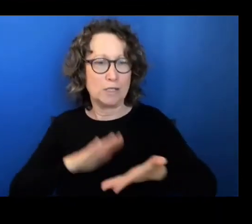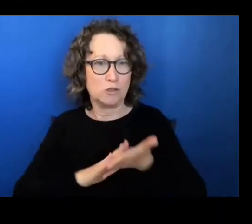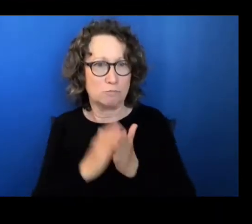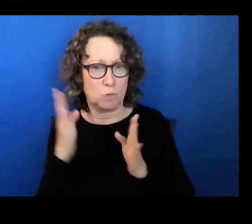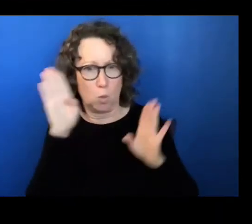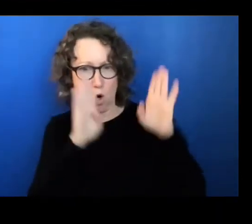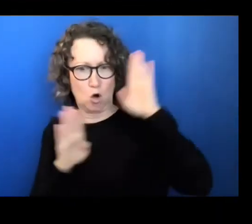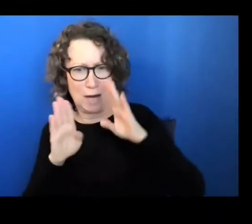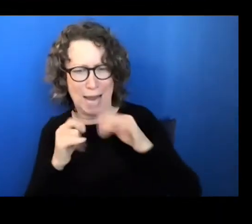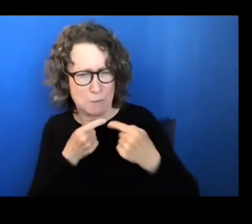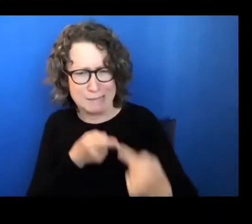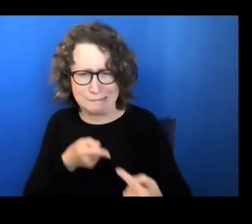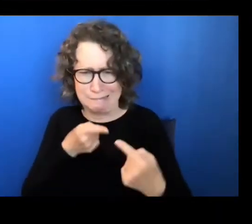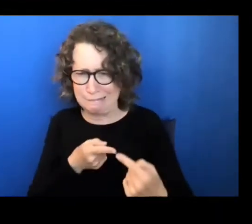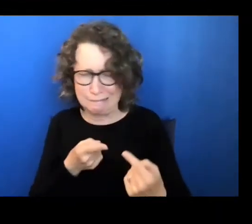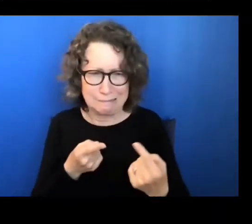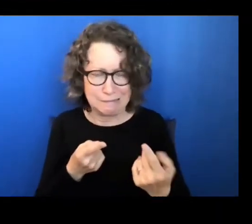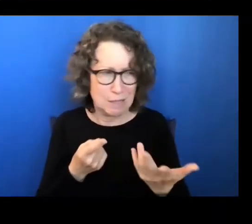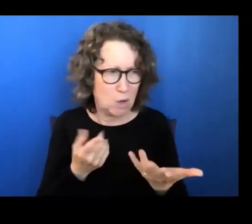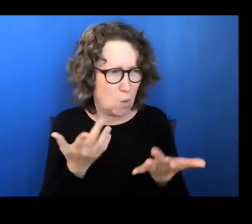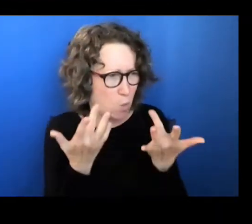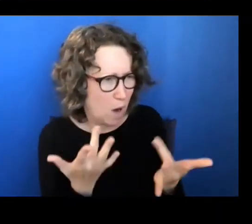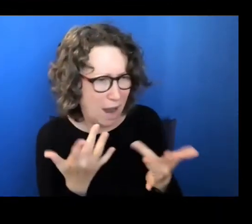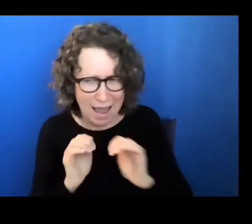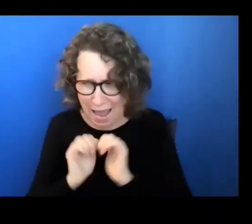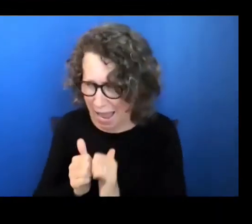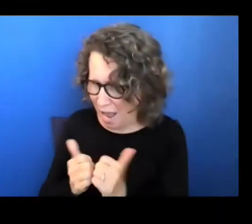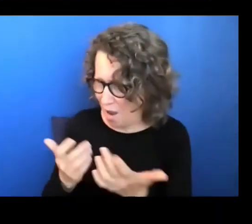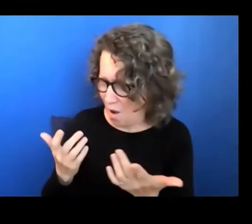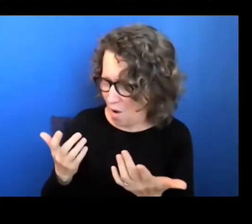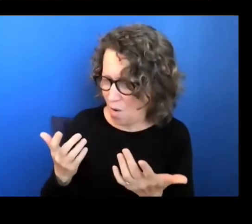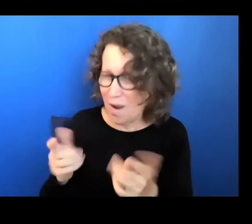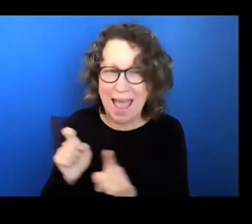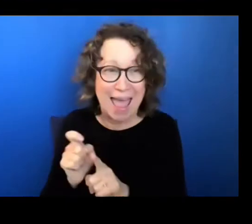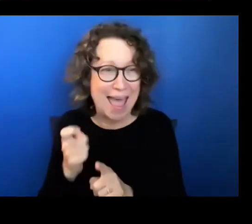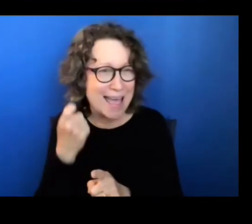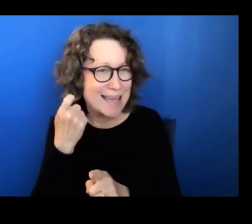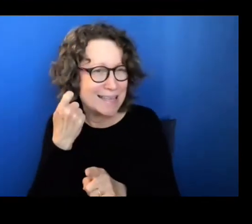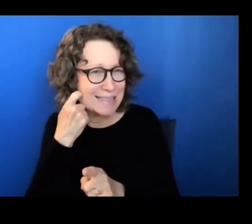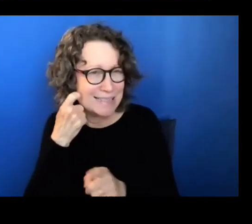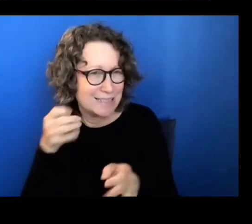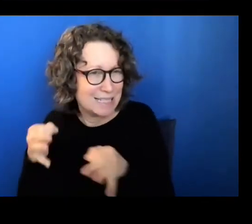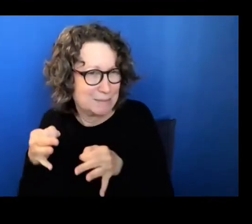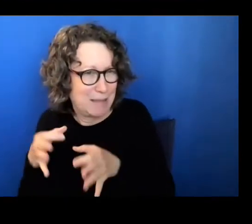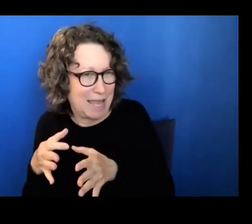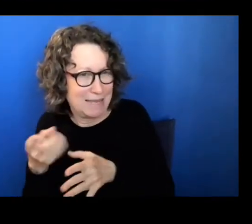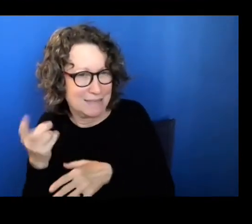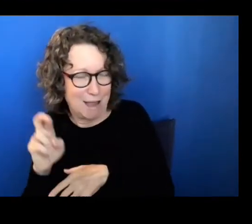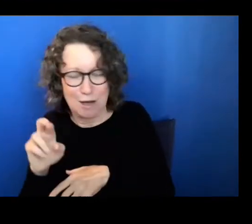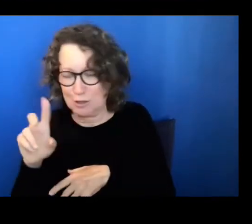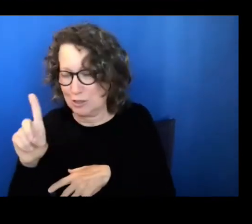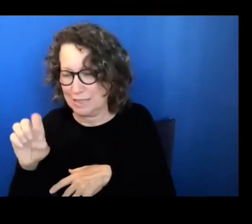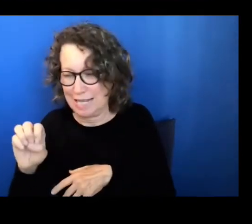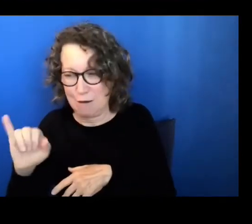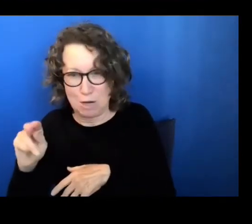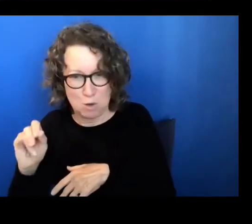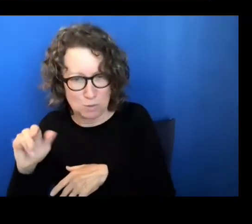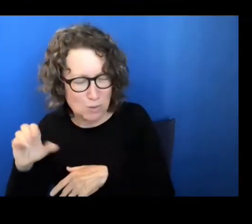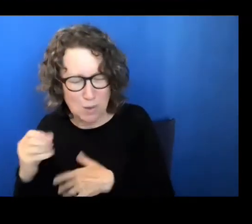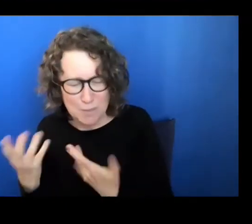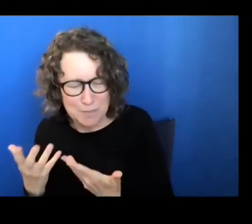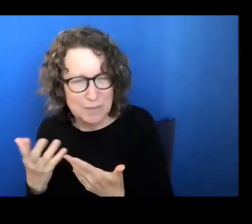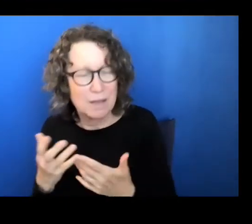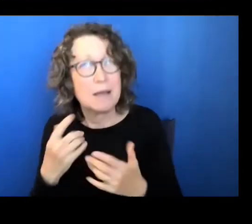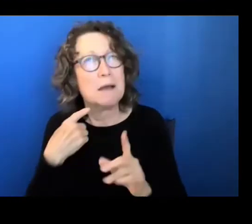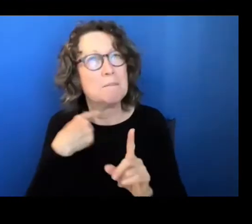We are grappling with an explanation, as the director just explained. We are